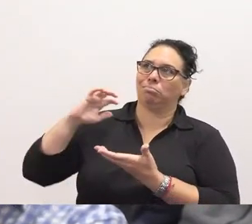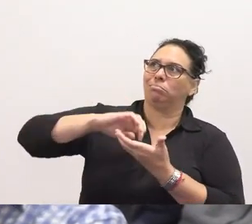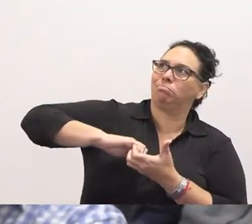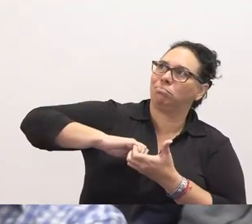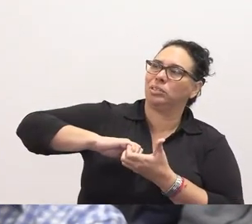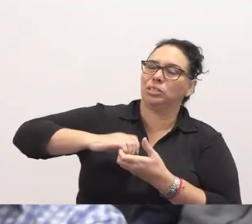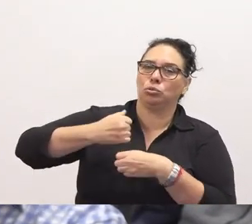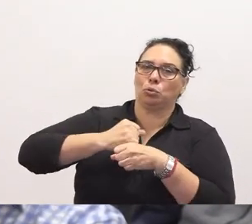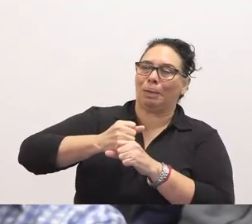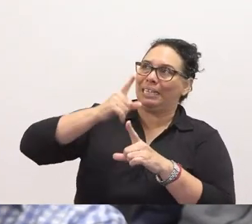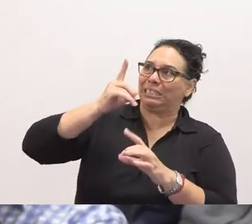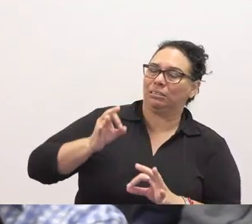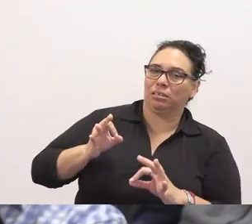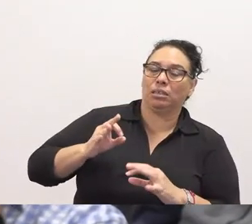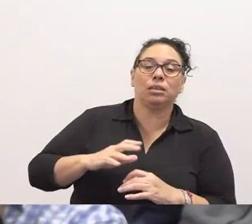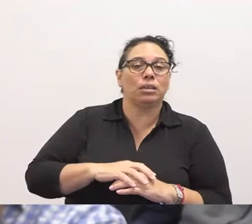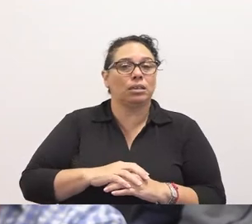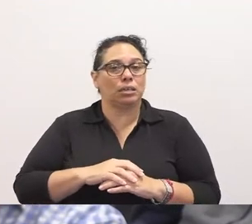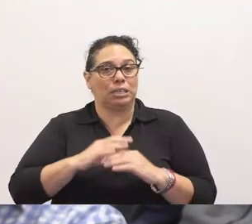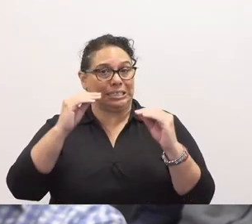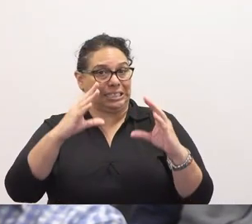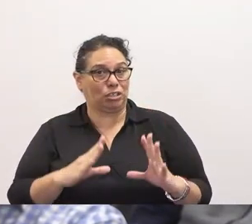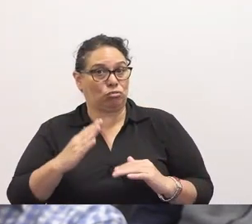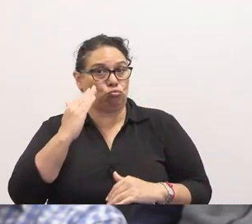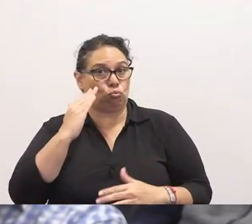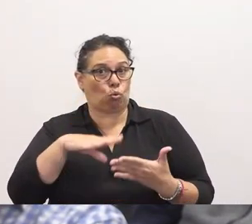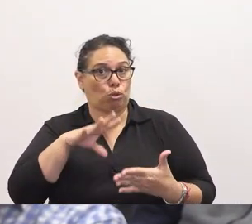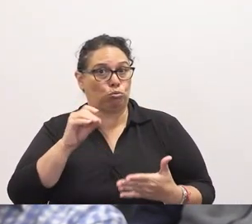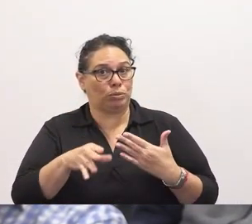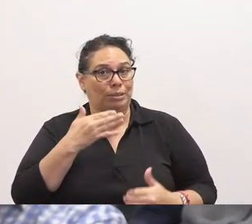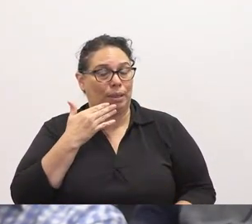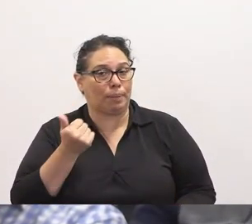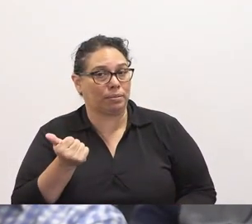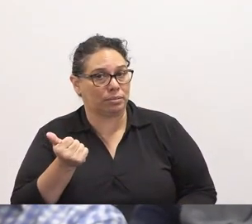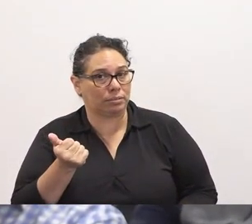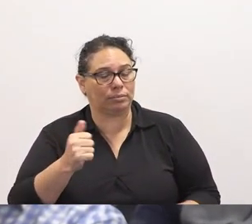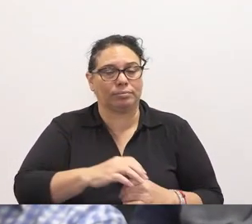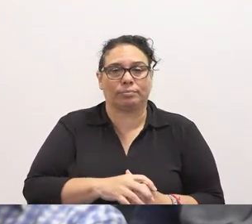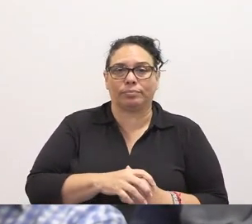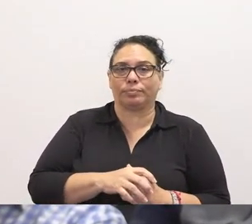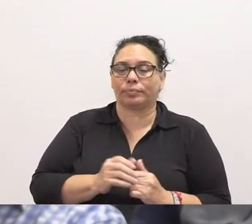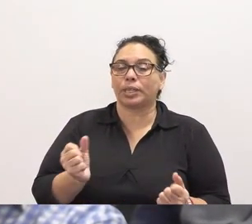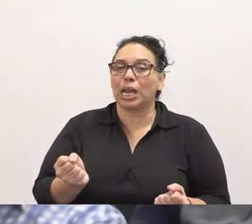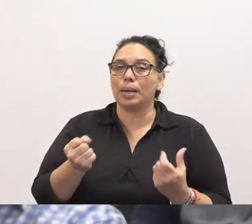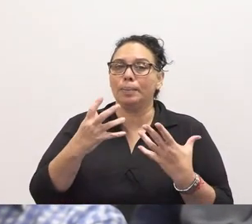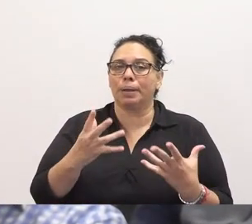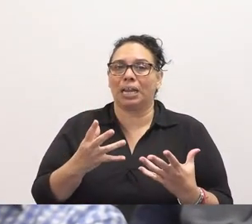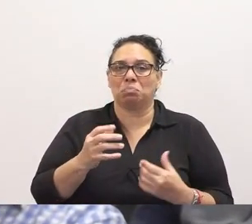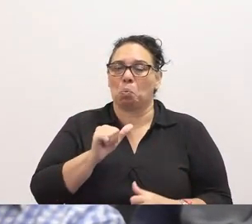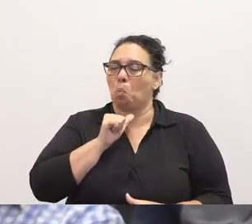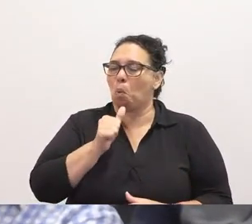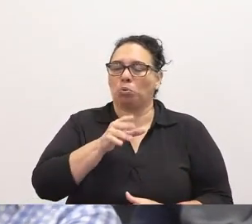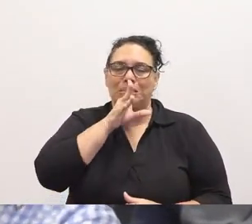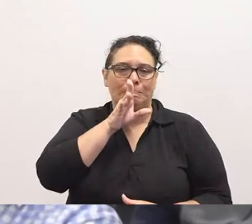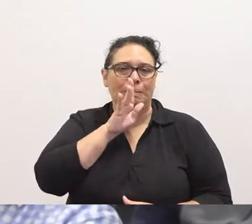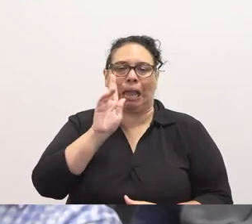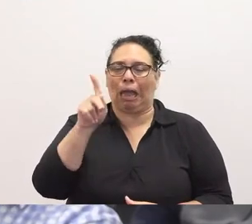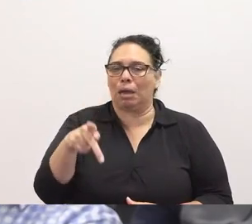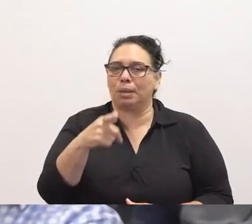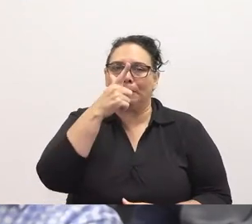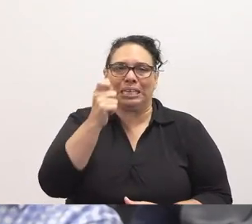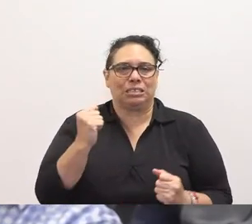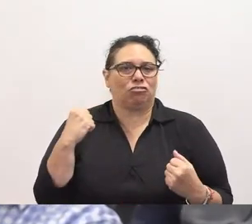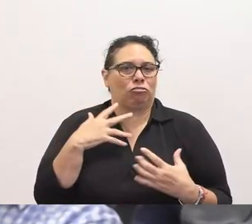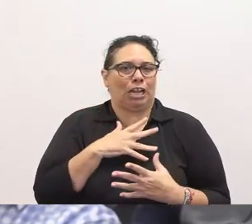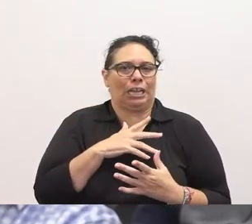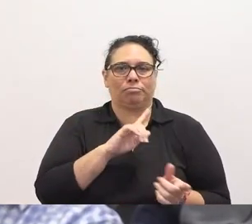process. Yet teachers know the students the best. Many won't speak out for fear of retaliation, and I've already